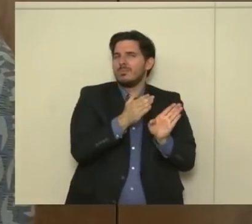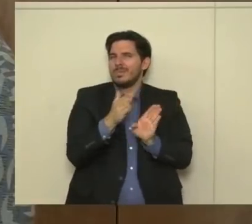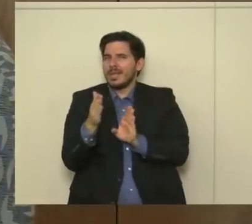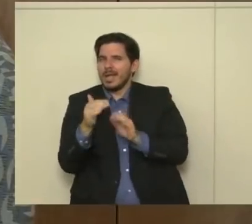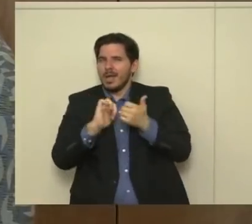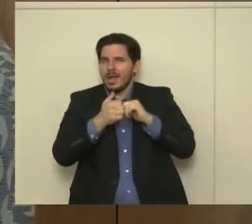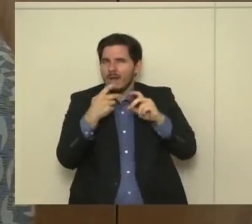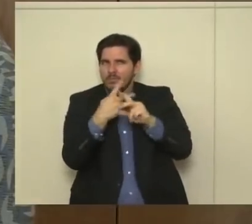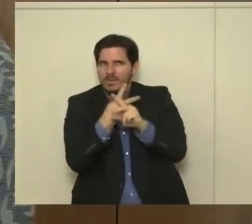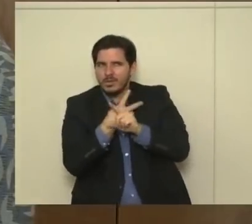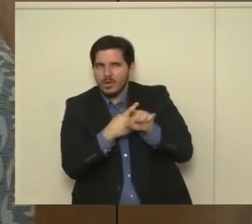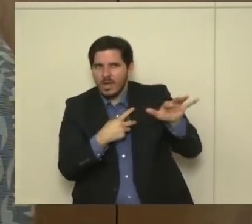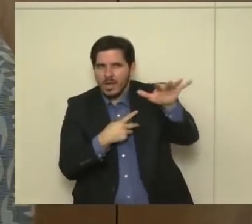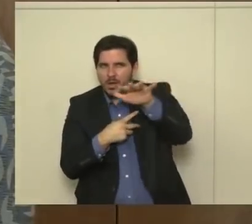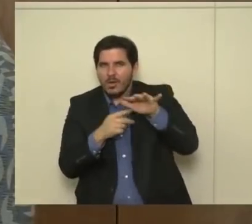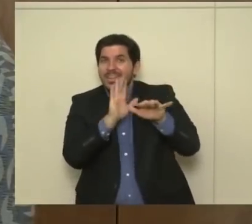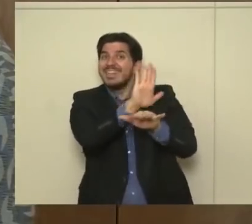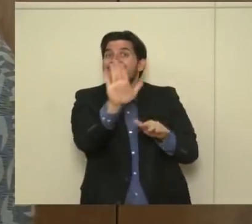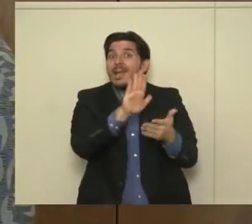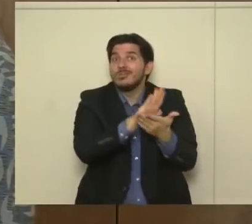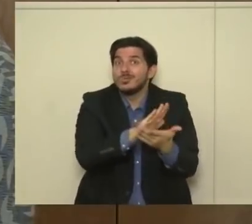in-person learning for schools.